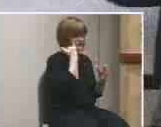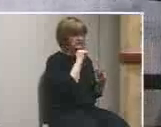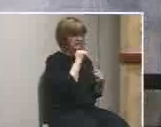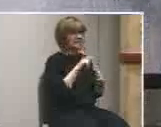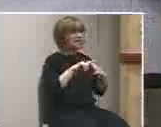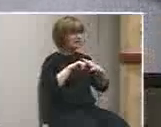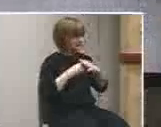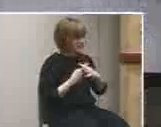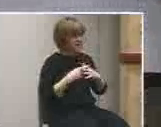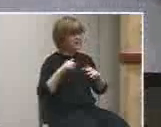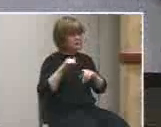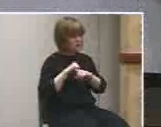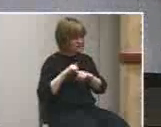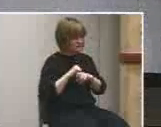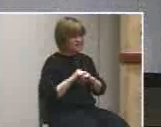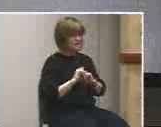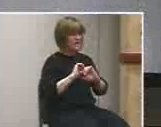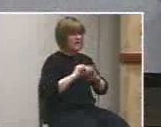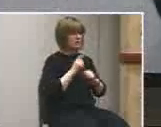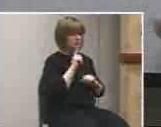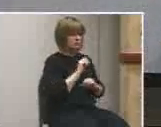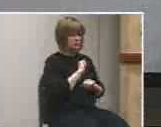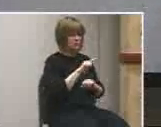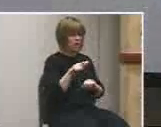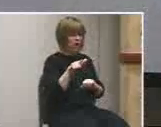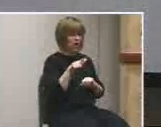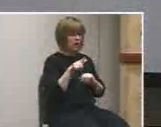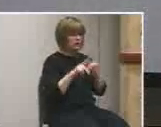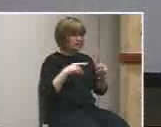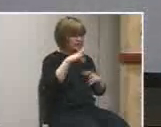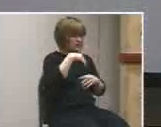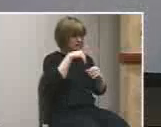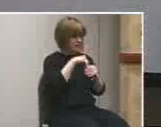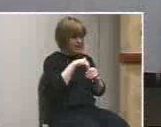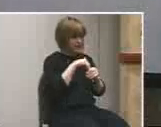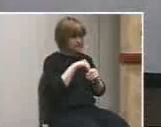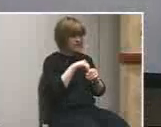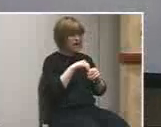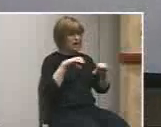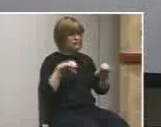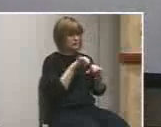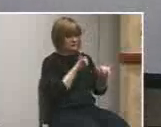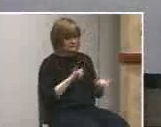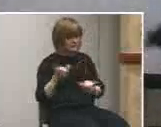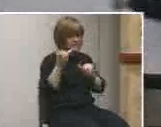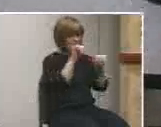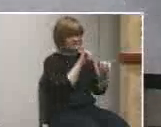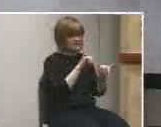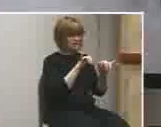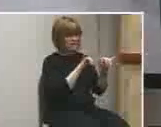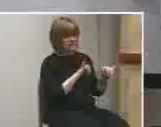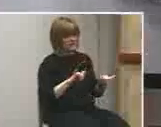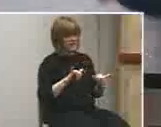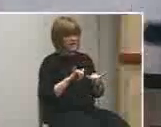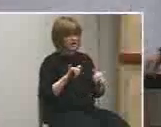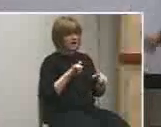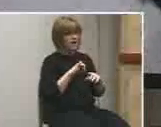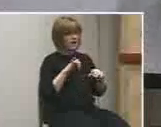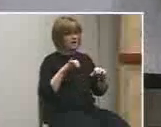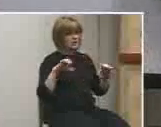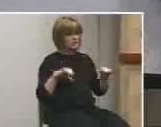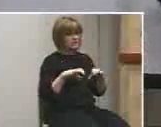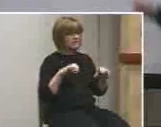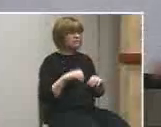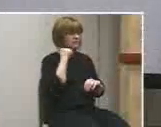it in practice, how do we make sure all the people that are involved do the same thing? That they do it the same way every day? How do we make sure we get that